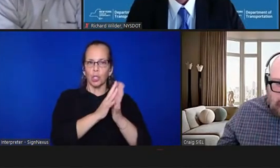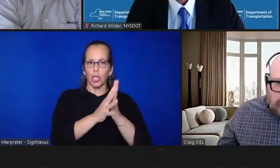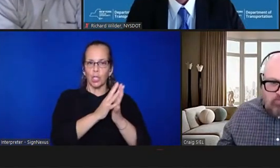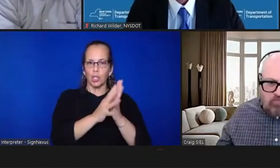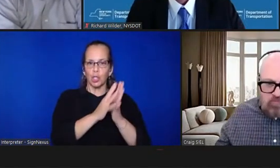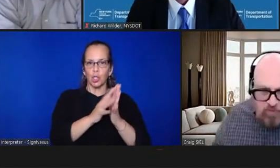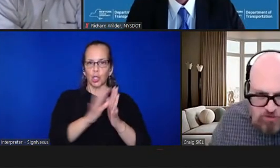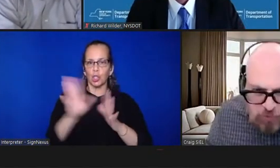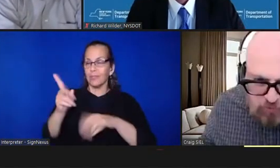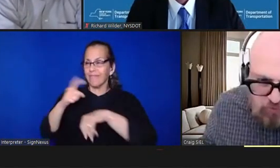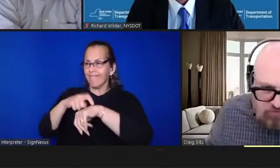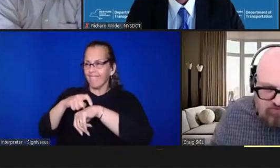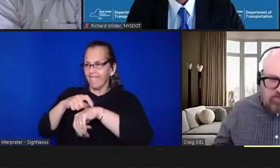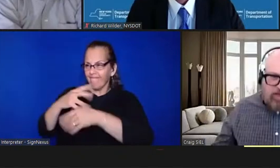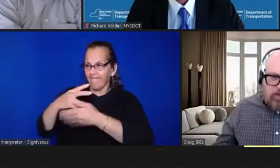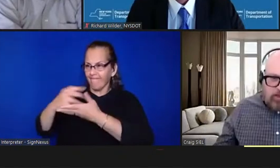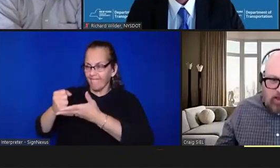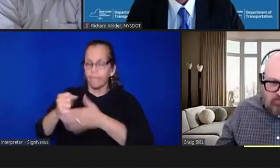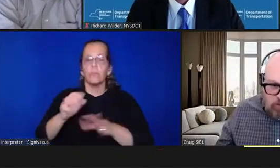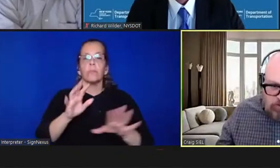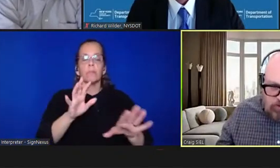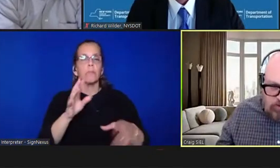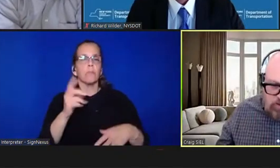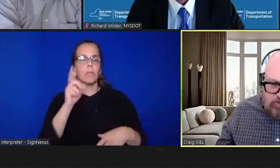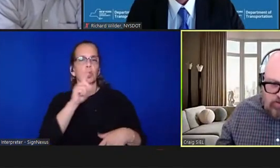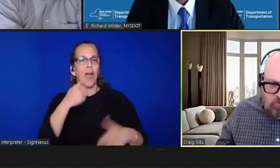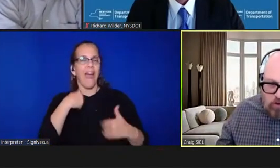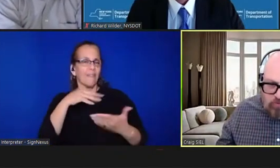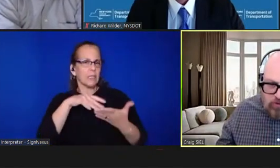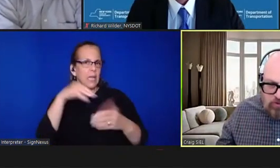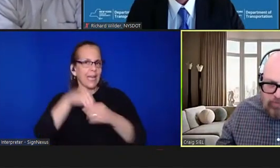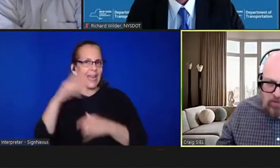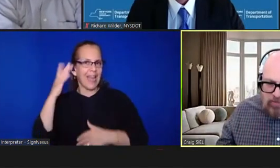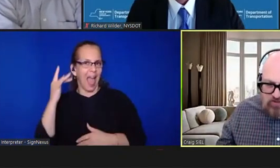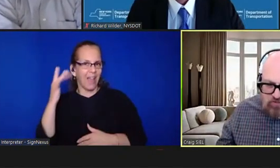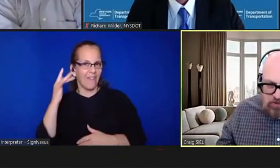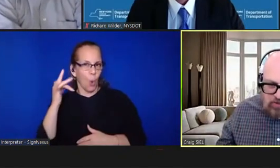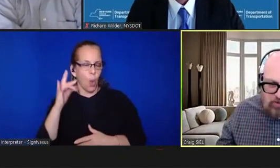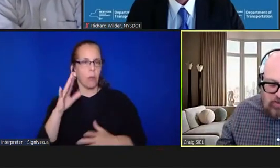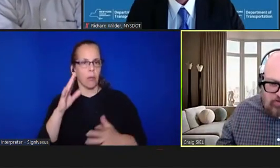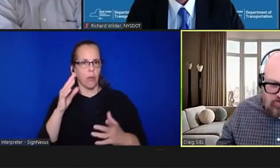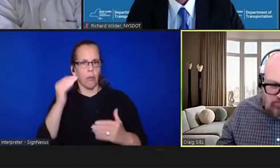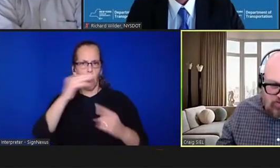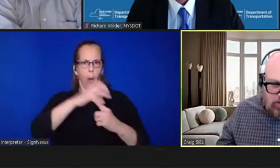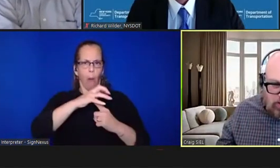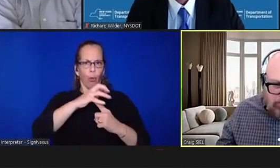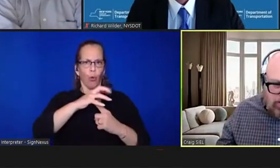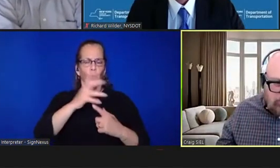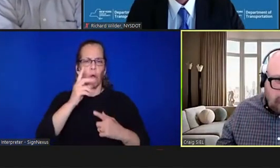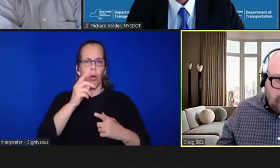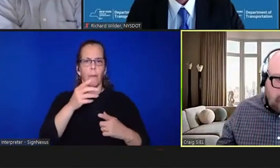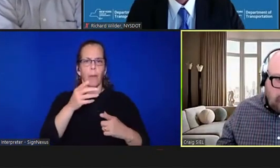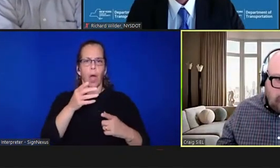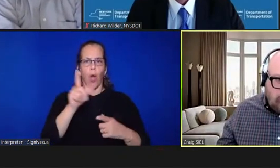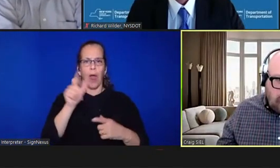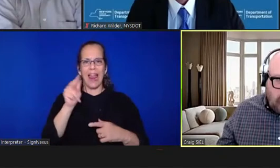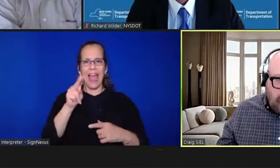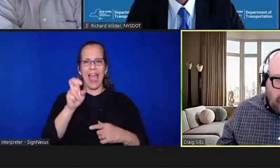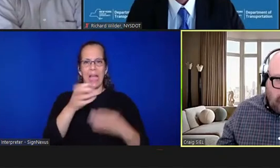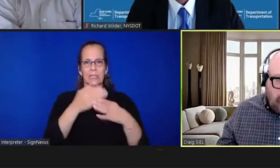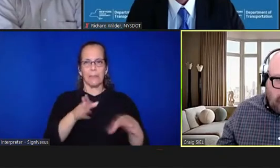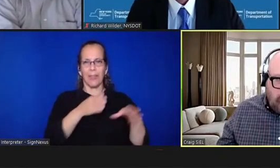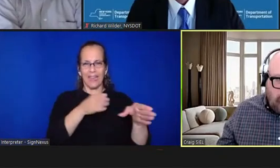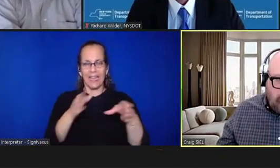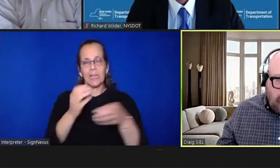included sure there's a study out of California that is well known about lane splitting and the safety of that